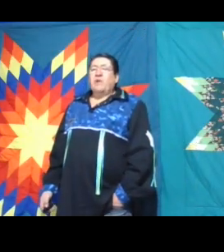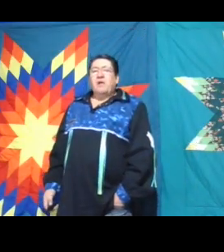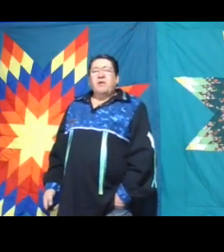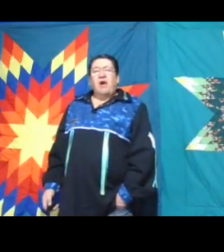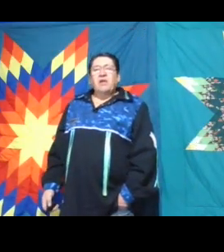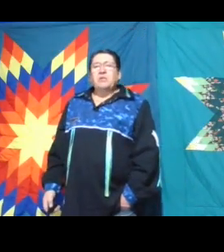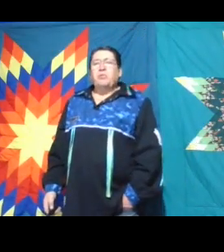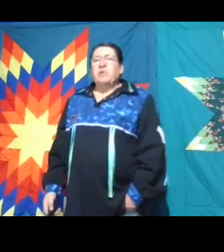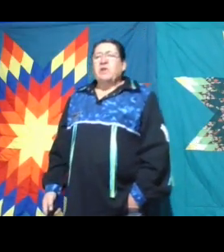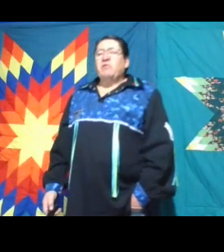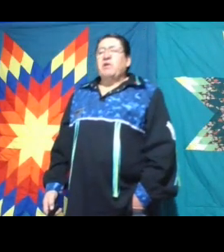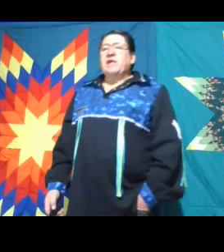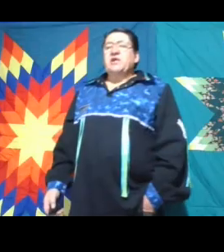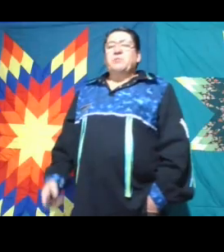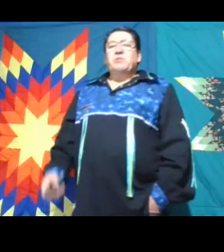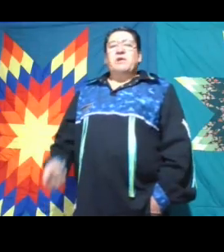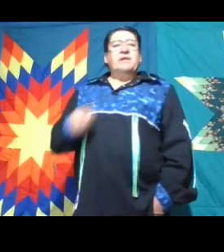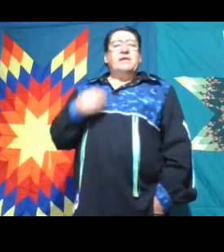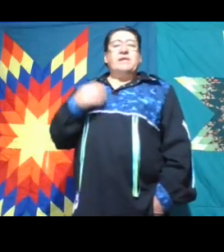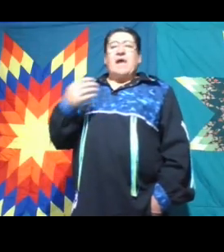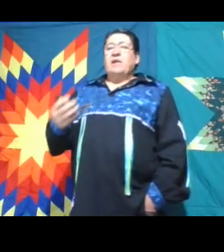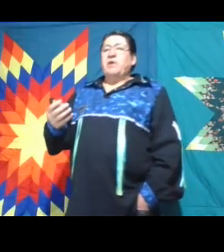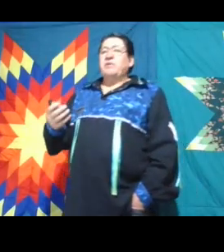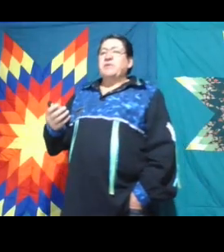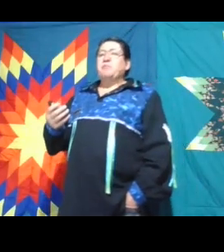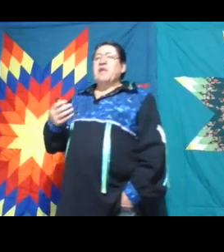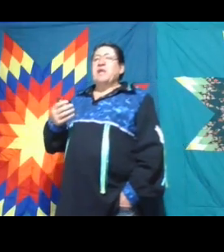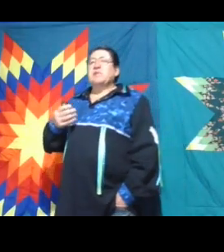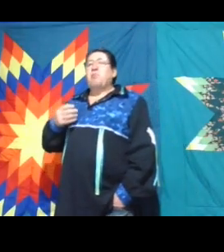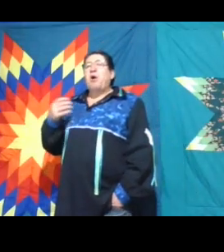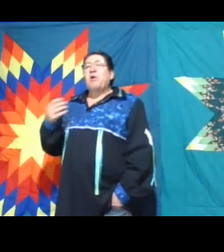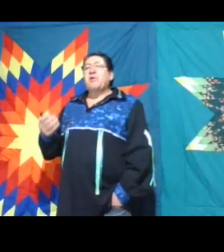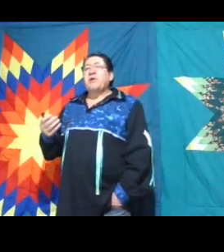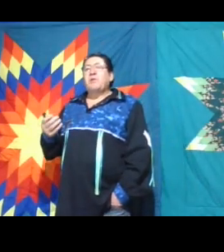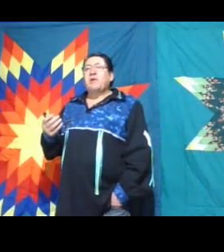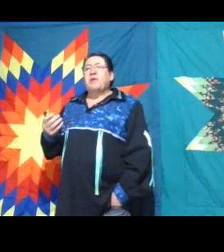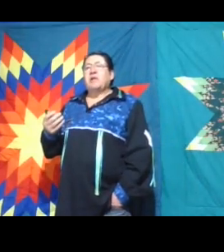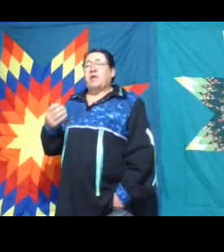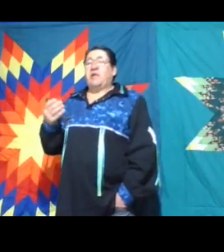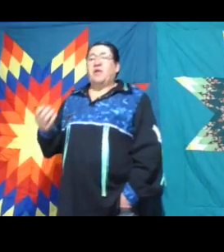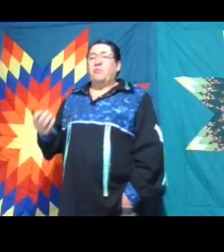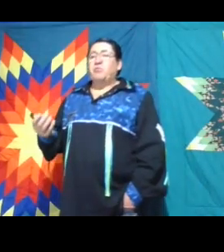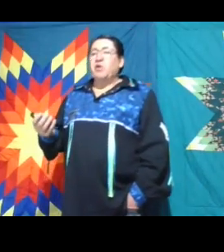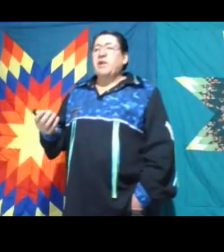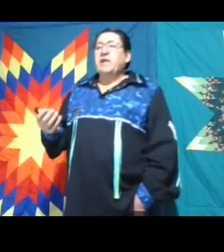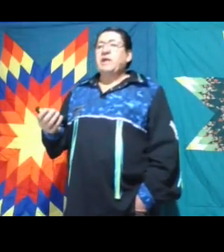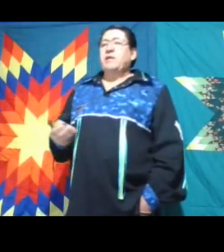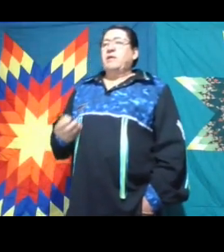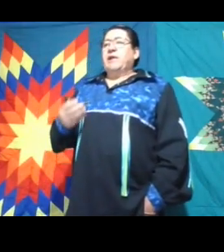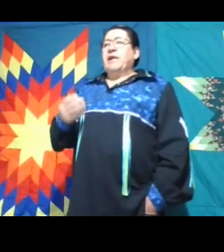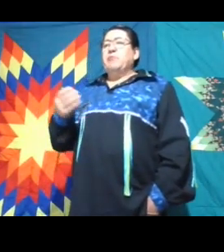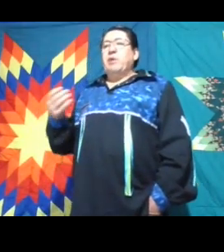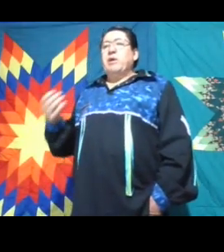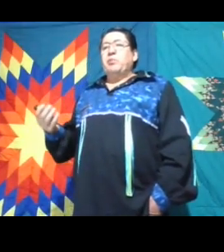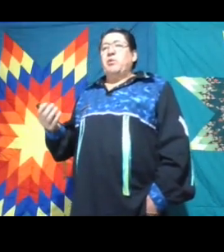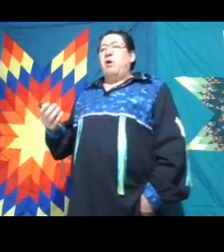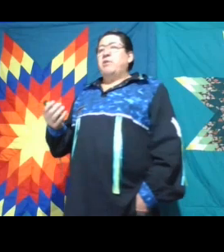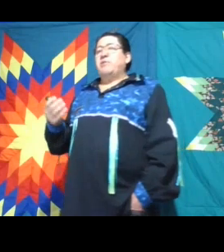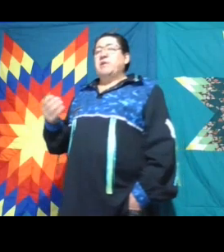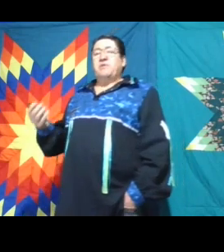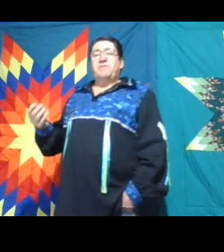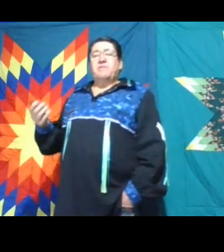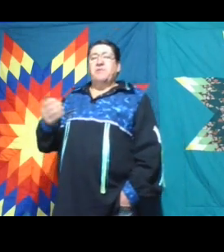When we start talking those building relationships, this is exactly what I was meaning, is partnering with the community, key